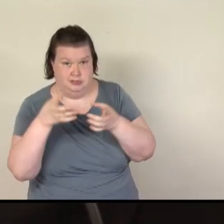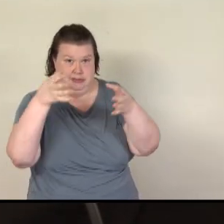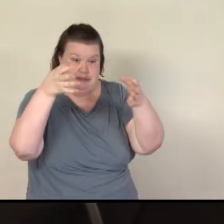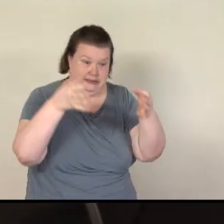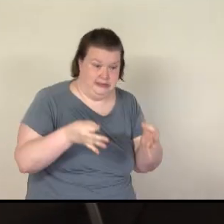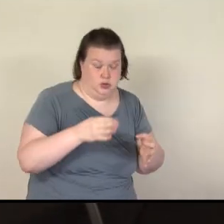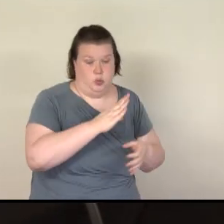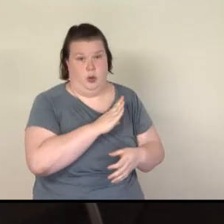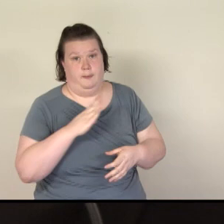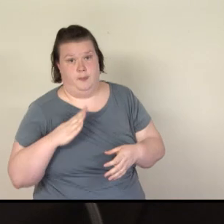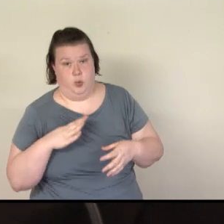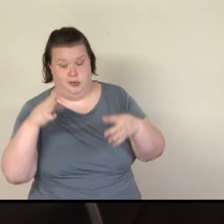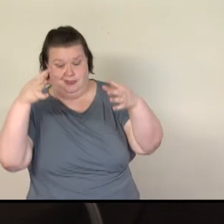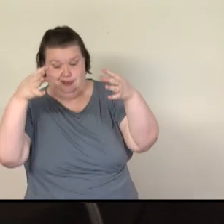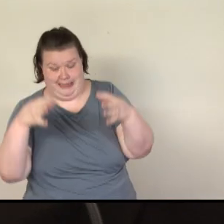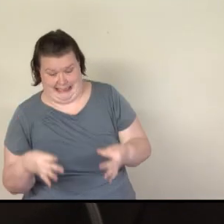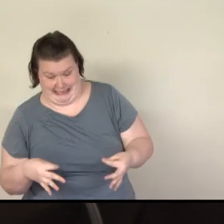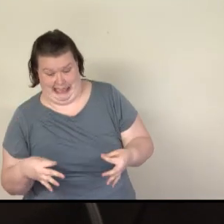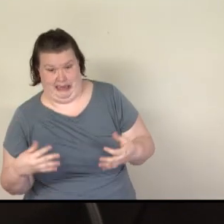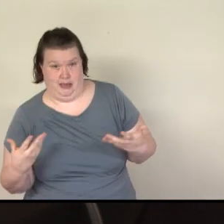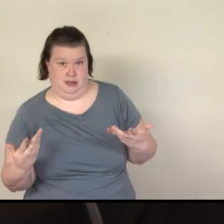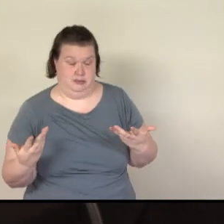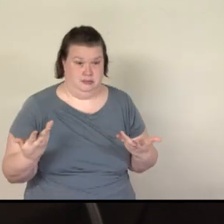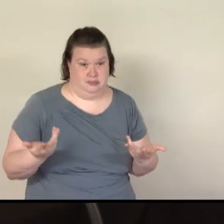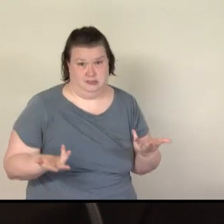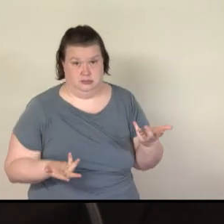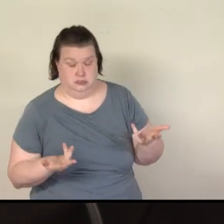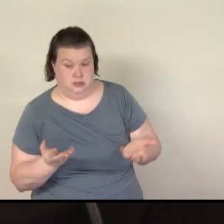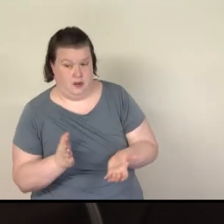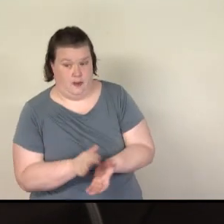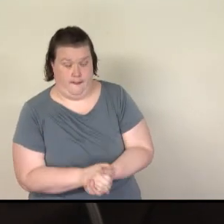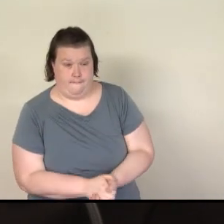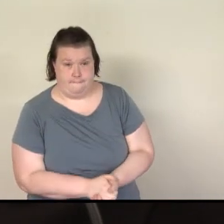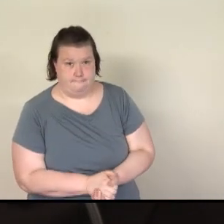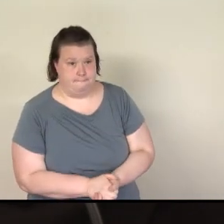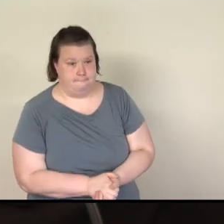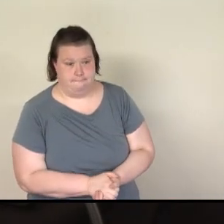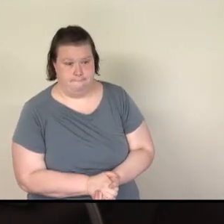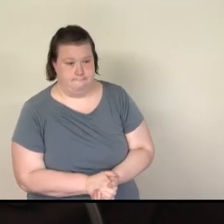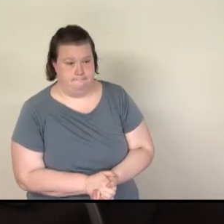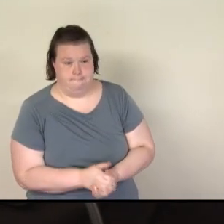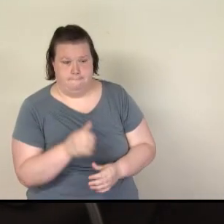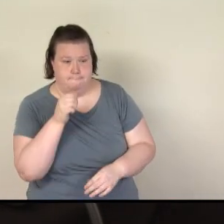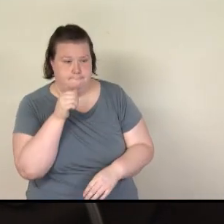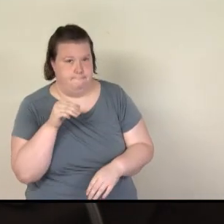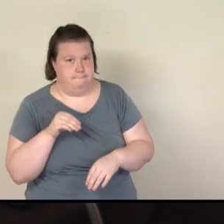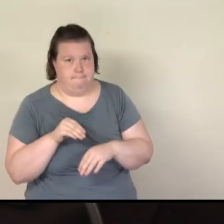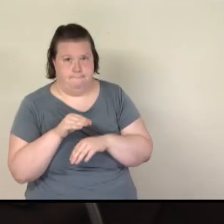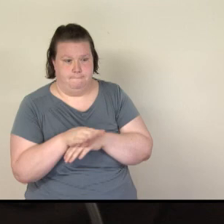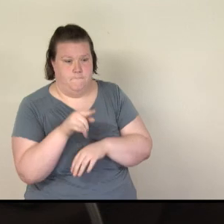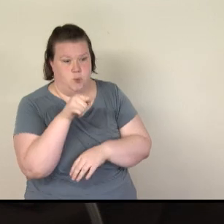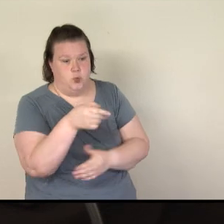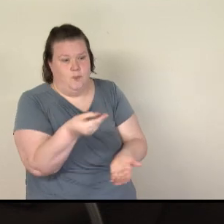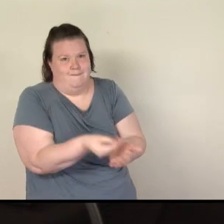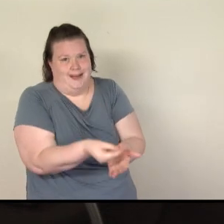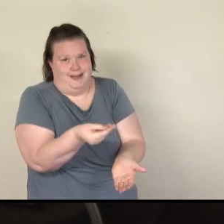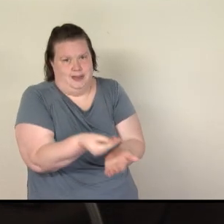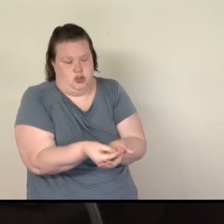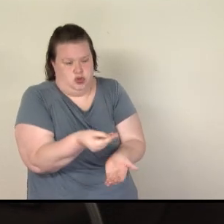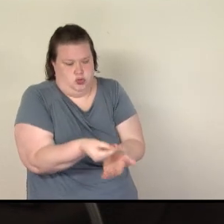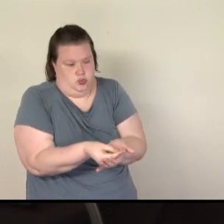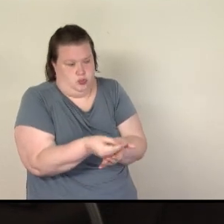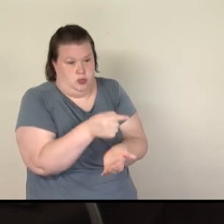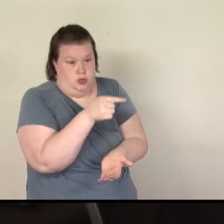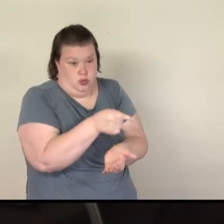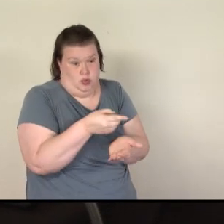the board does with regard to this agenda item, got nothing to do with you financially. You don't have a